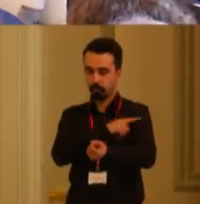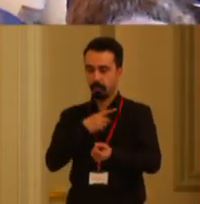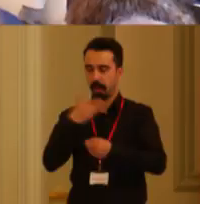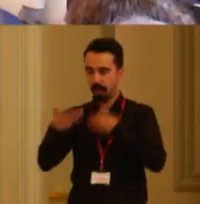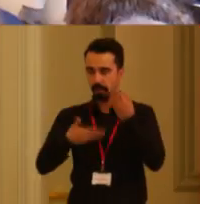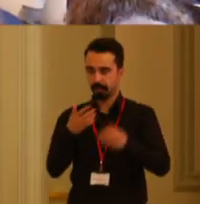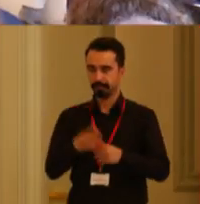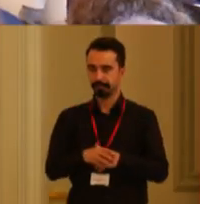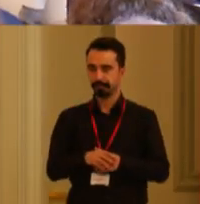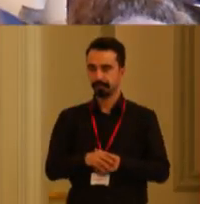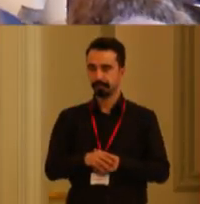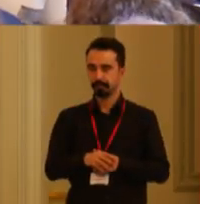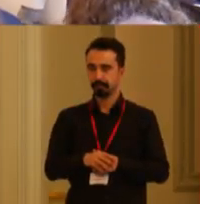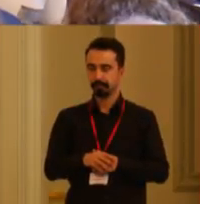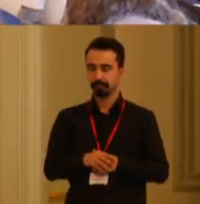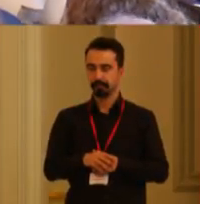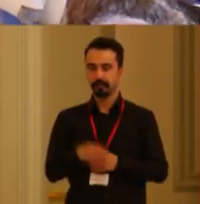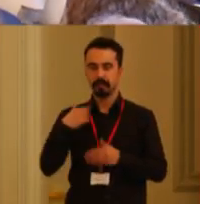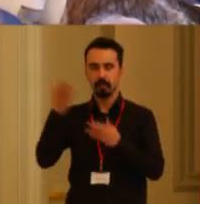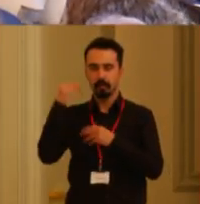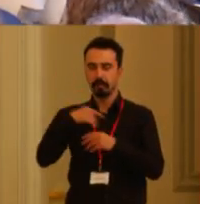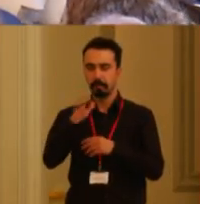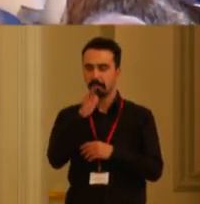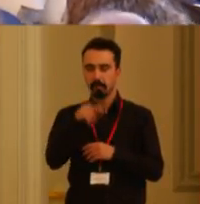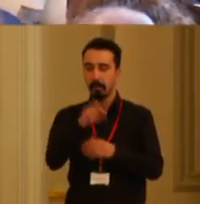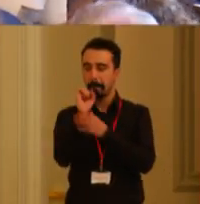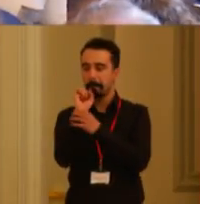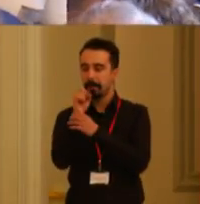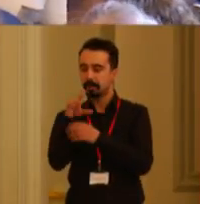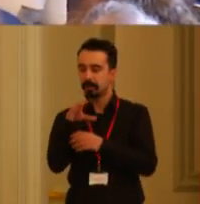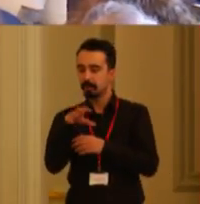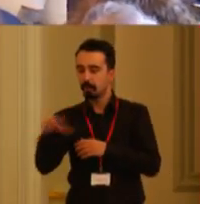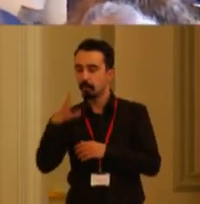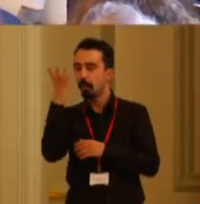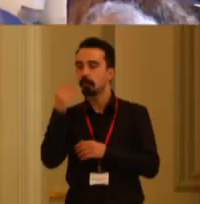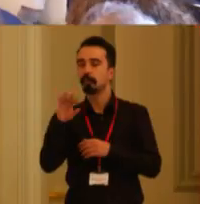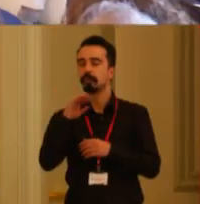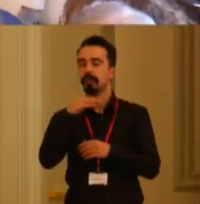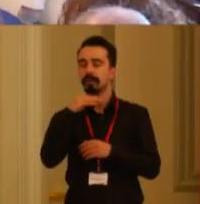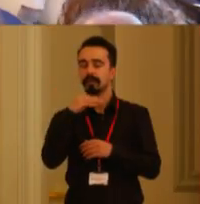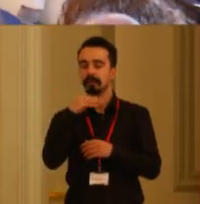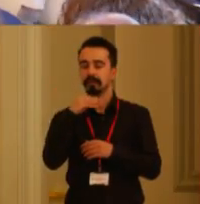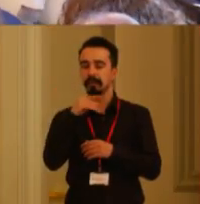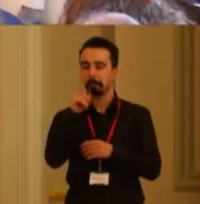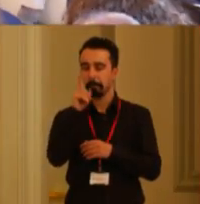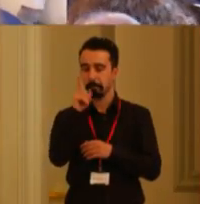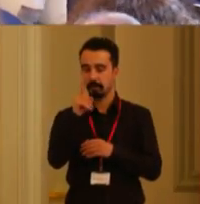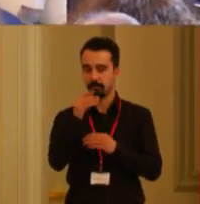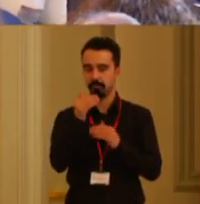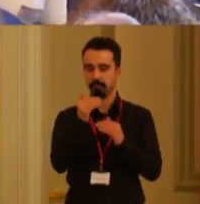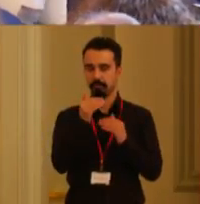the competent workforce, the privileged. Remember the privileged group. What about those who haven't got the skill